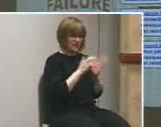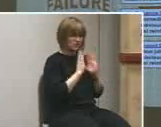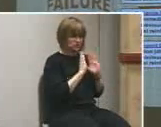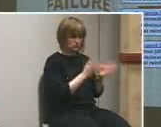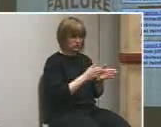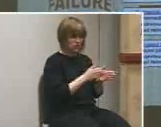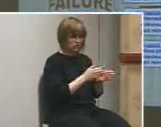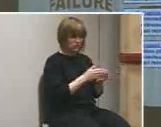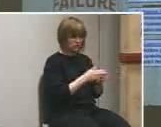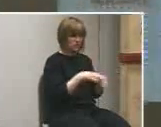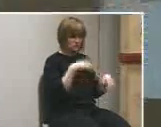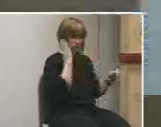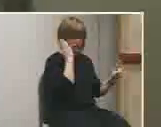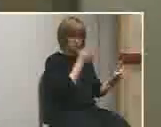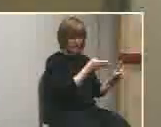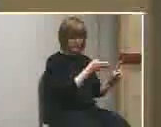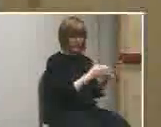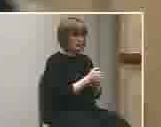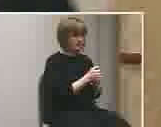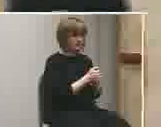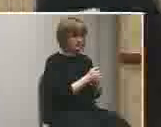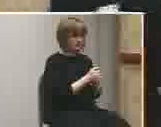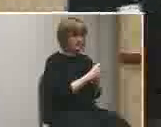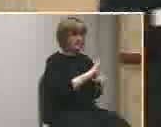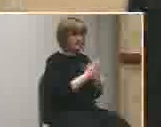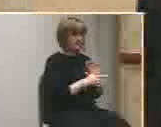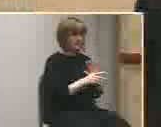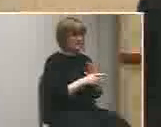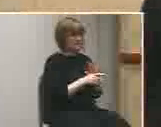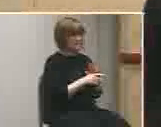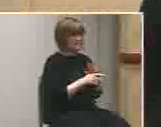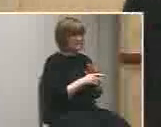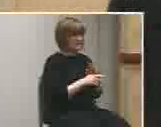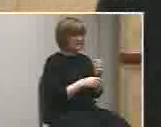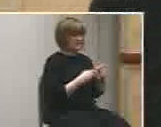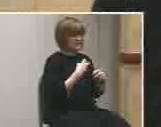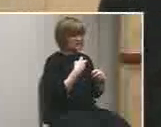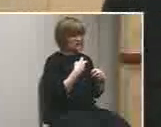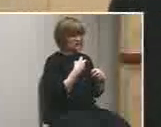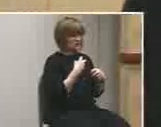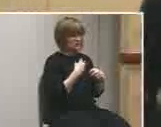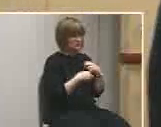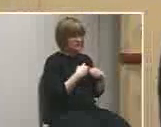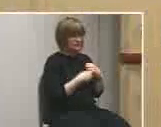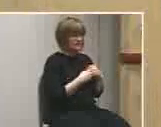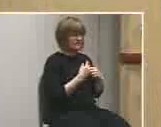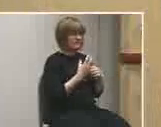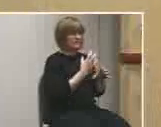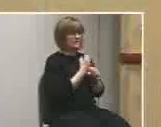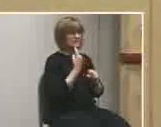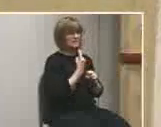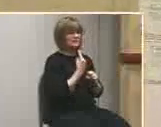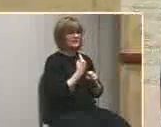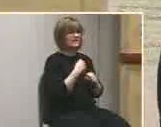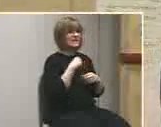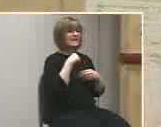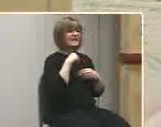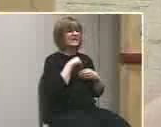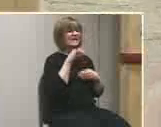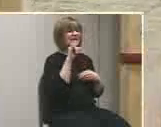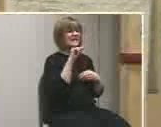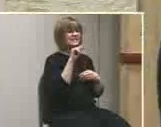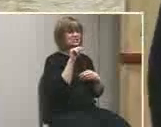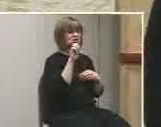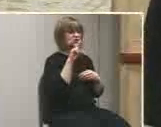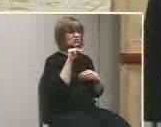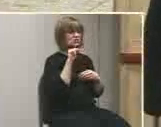It starts to get more tricky when it's they get some sort of an internal thing. When we deal with kids with